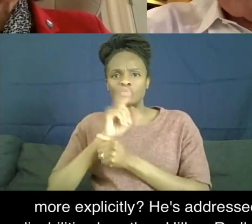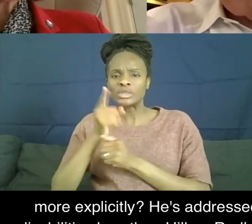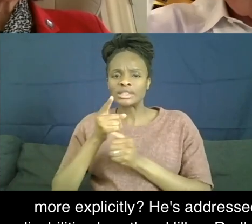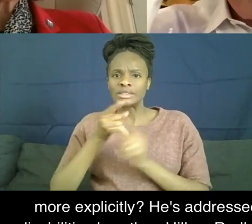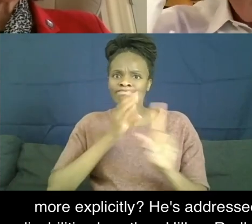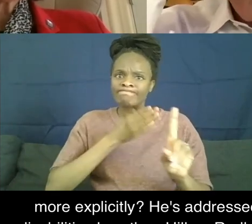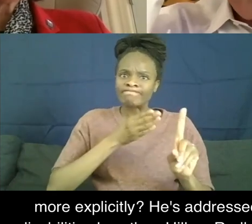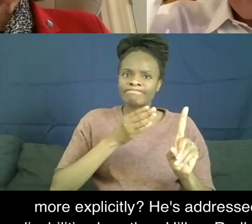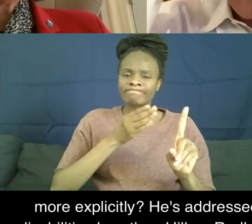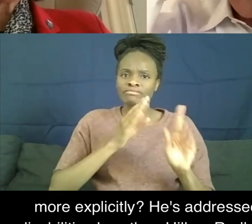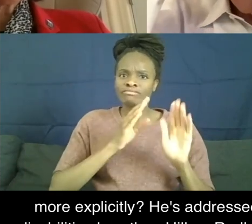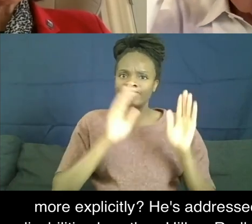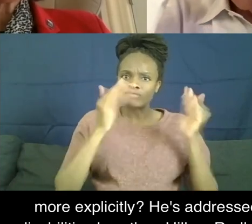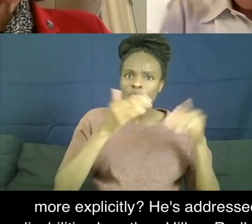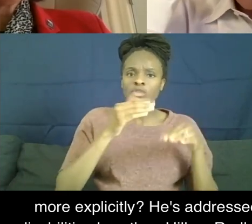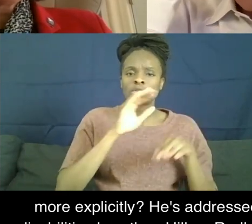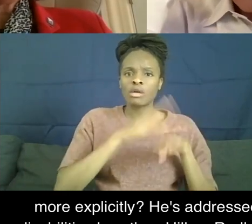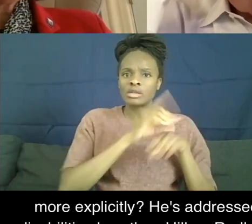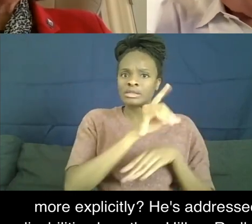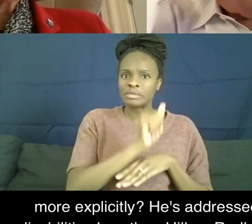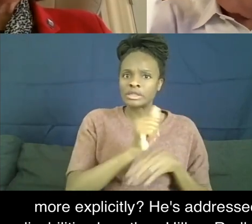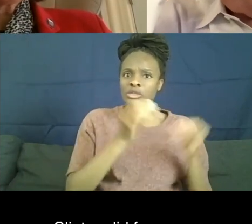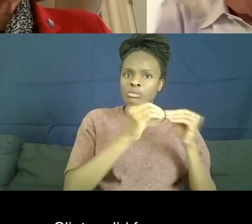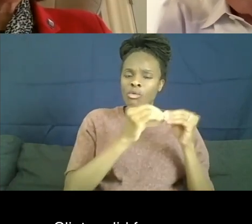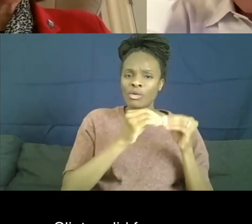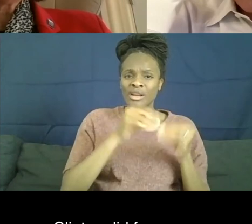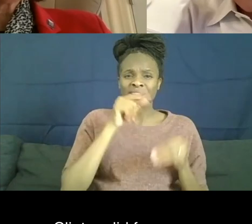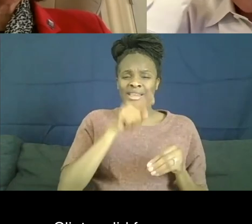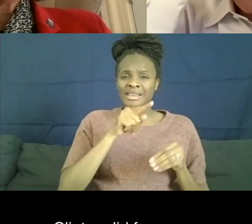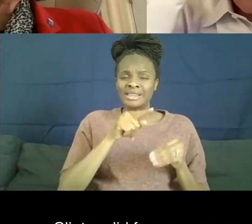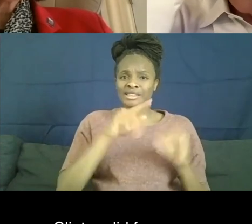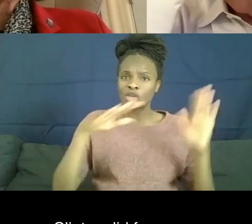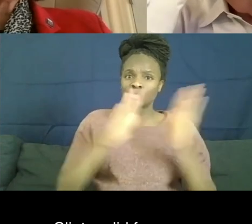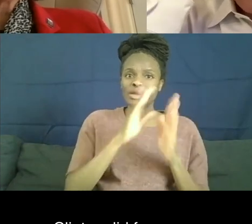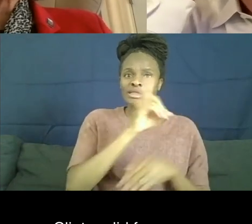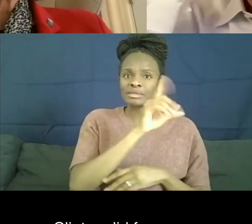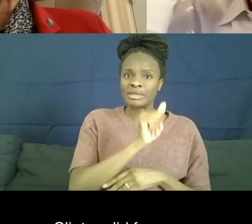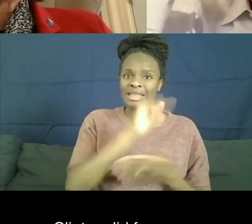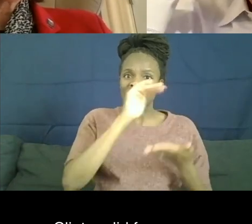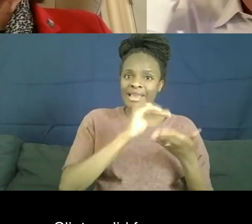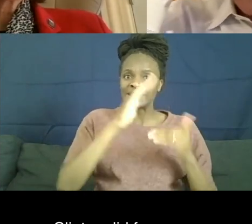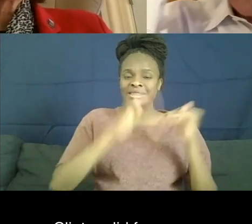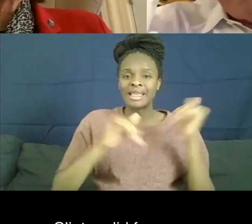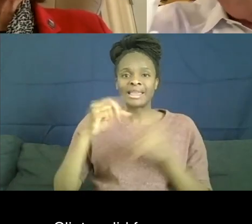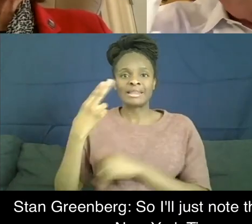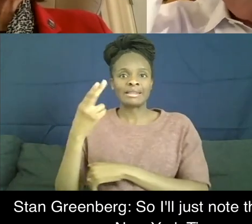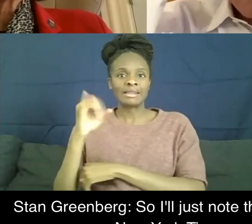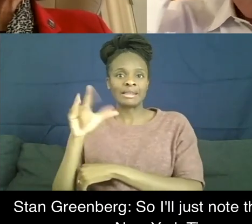He's addressed disabilities less than Hillary Rodham Clinton did four years ago.